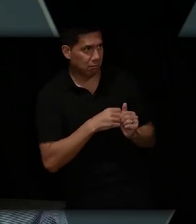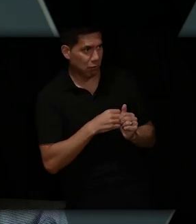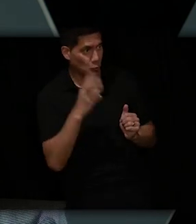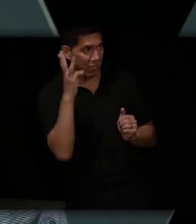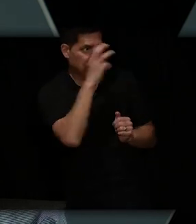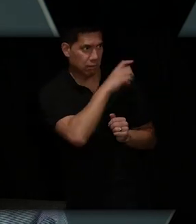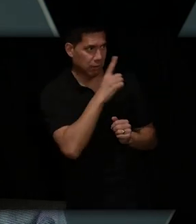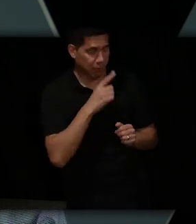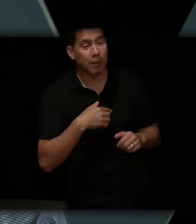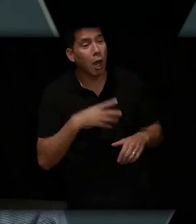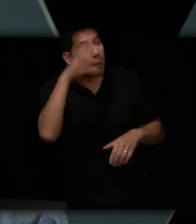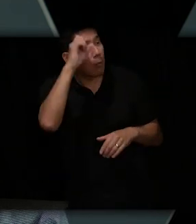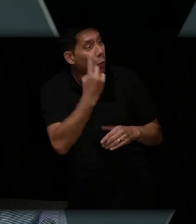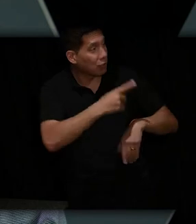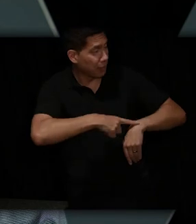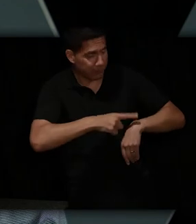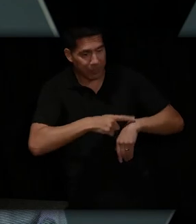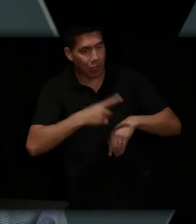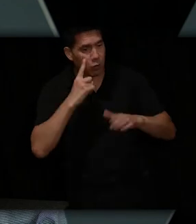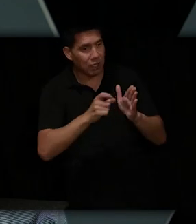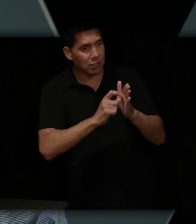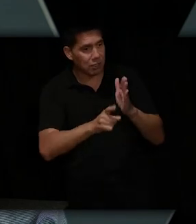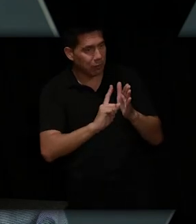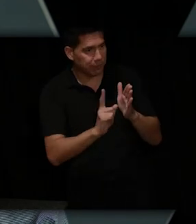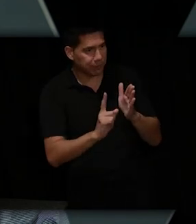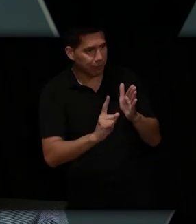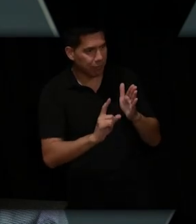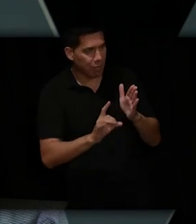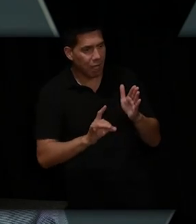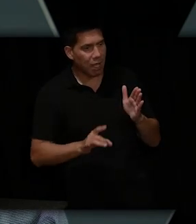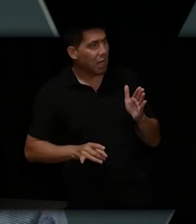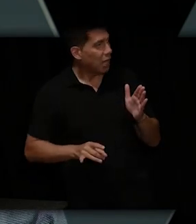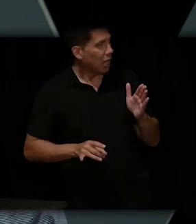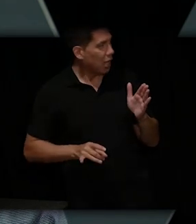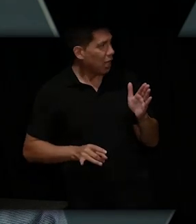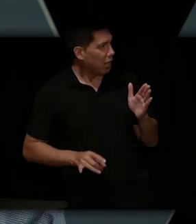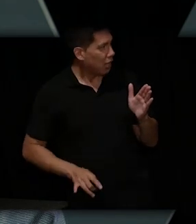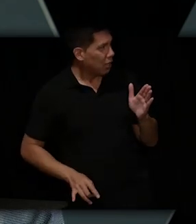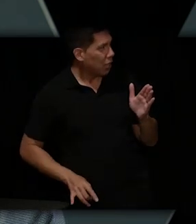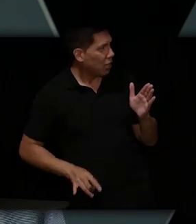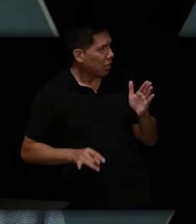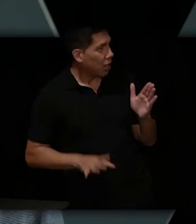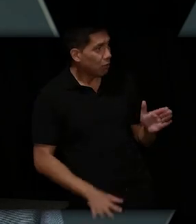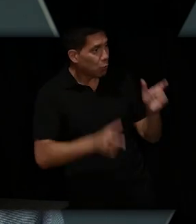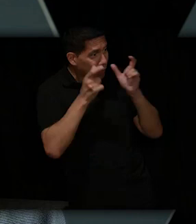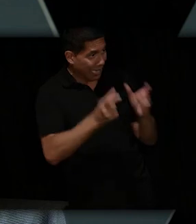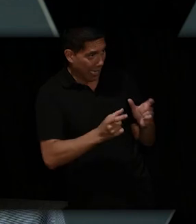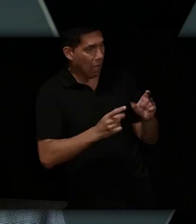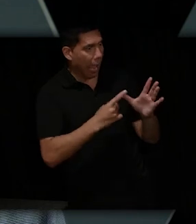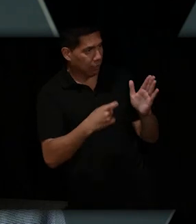one time we were trying to sell the Affordable Care Act after the Obamacare website had gotten off to a bumpy